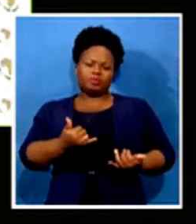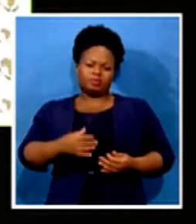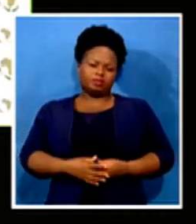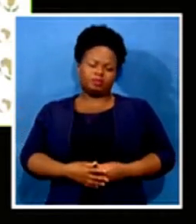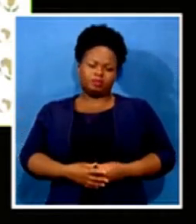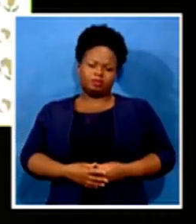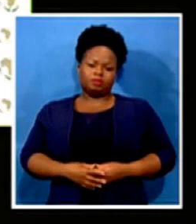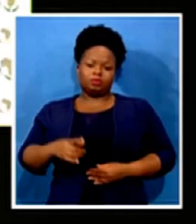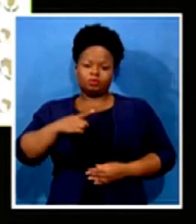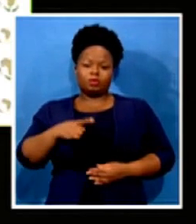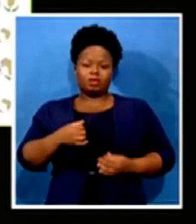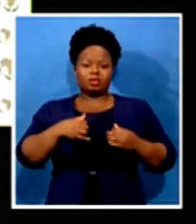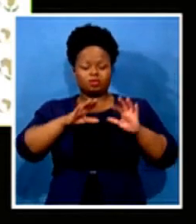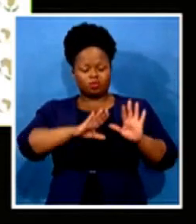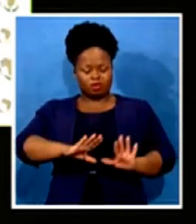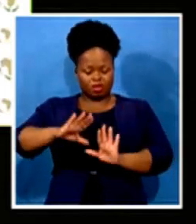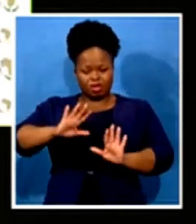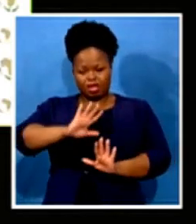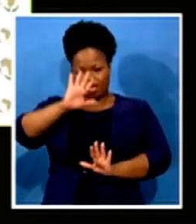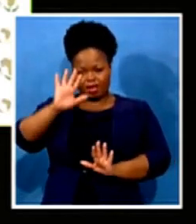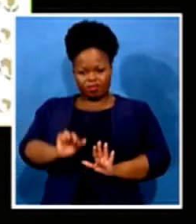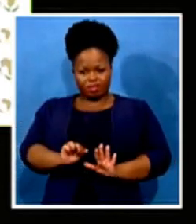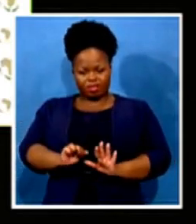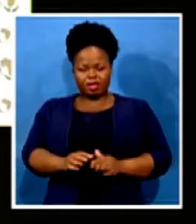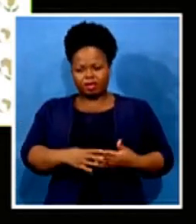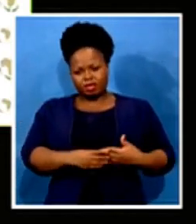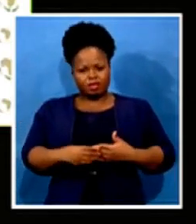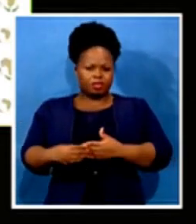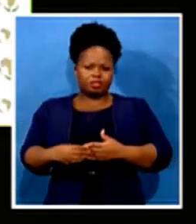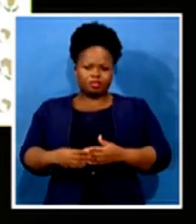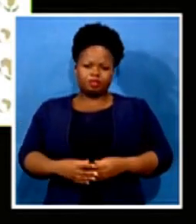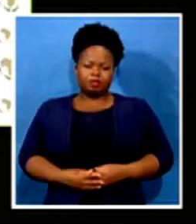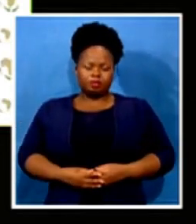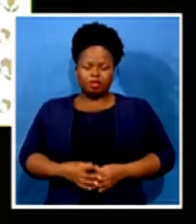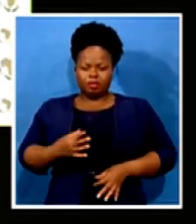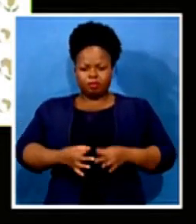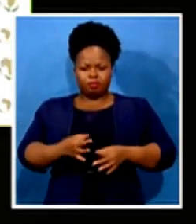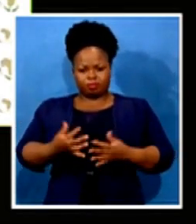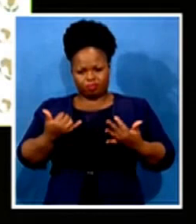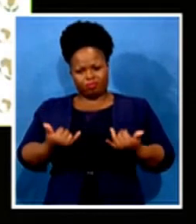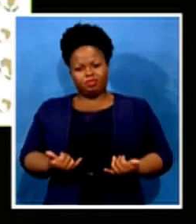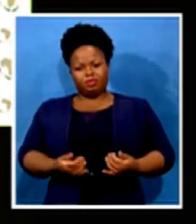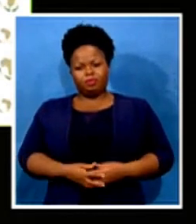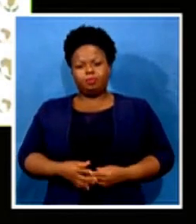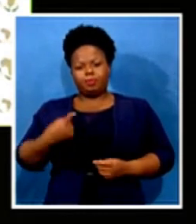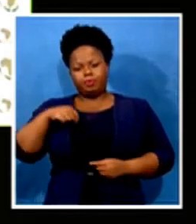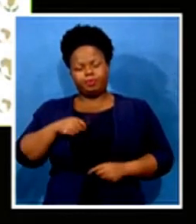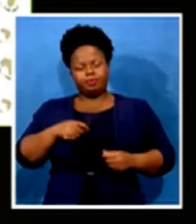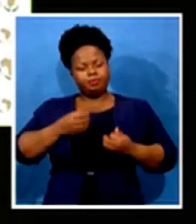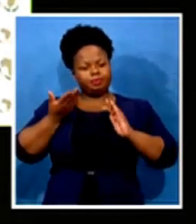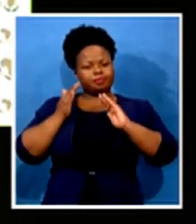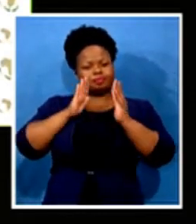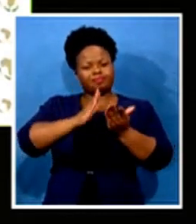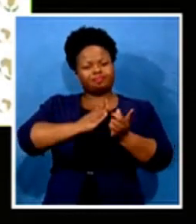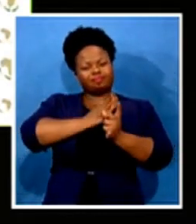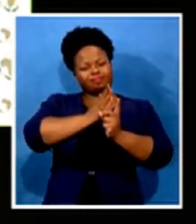just waiting. As I've explained, we are approaching this from multiple fronts to at least secure